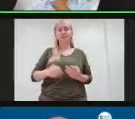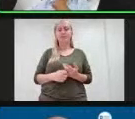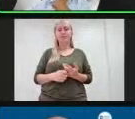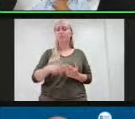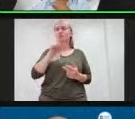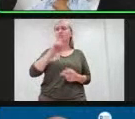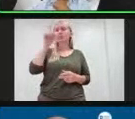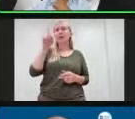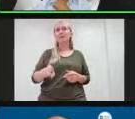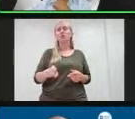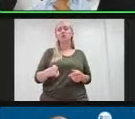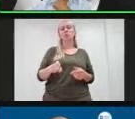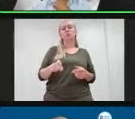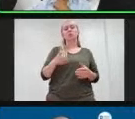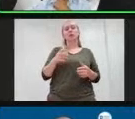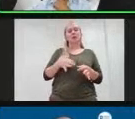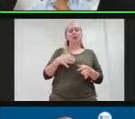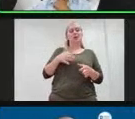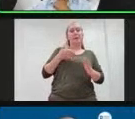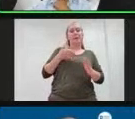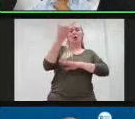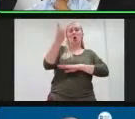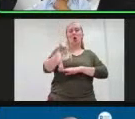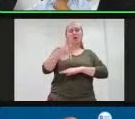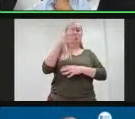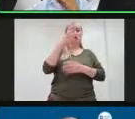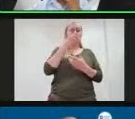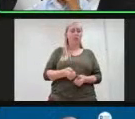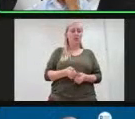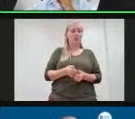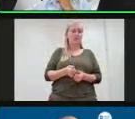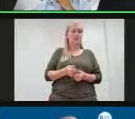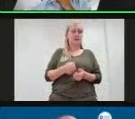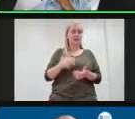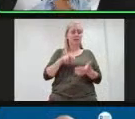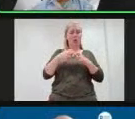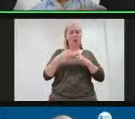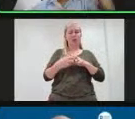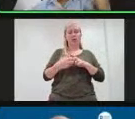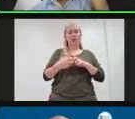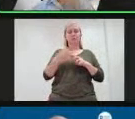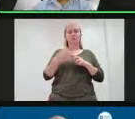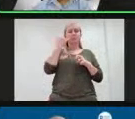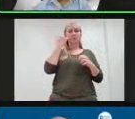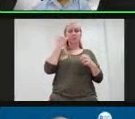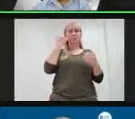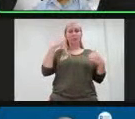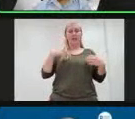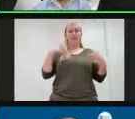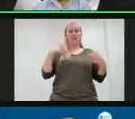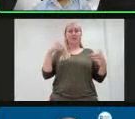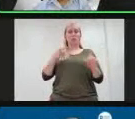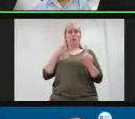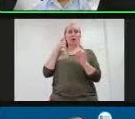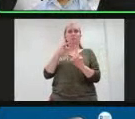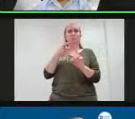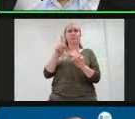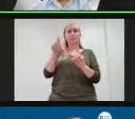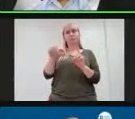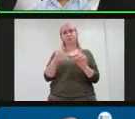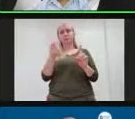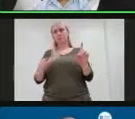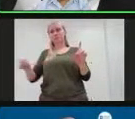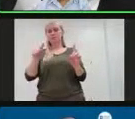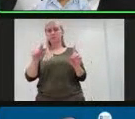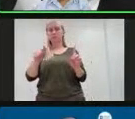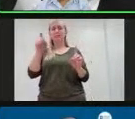to get beyond that trusting deficit if we have to accomplish all the other 10 points. And that